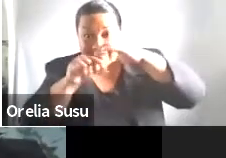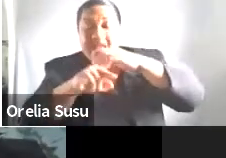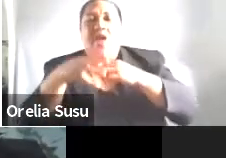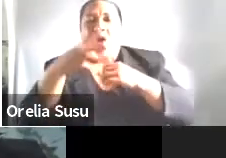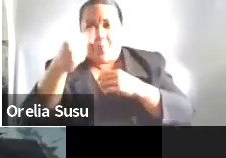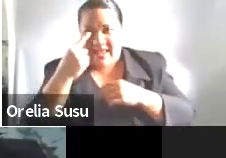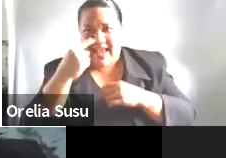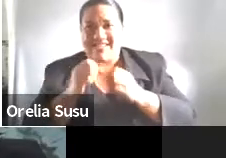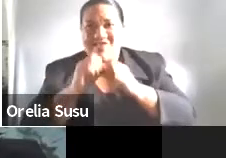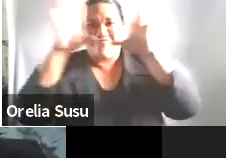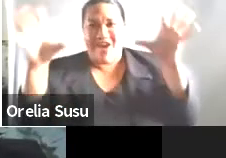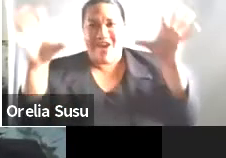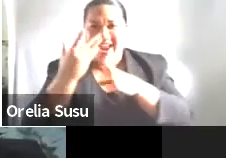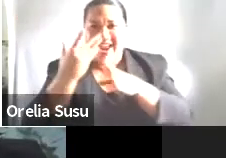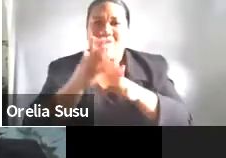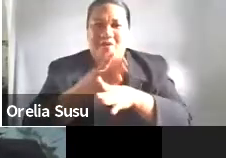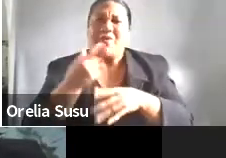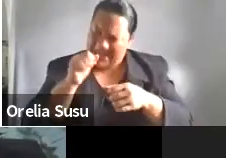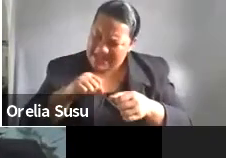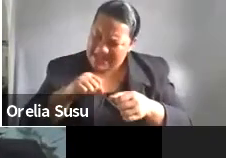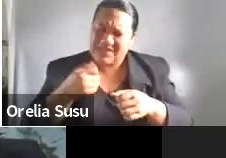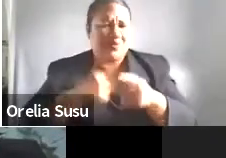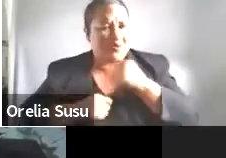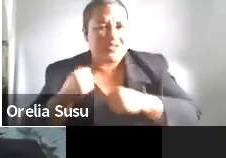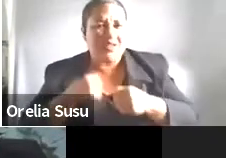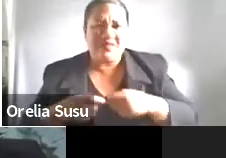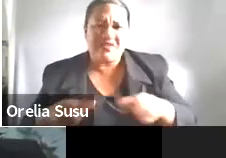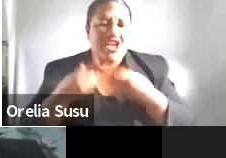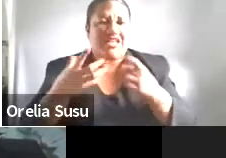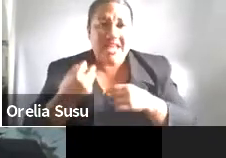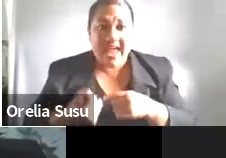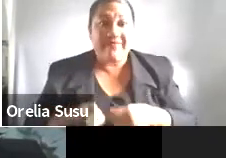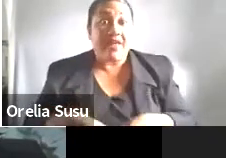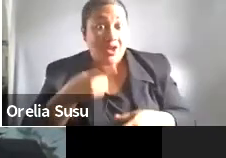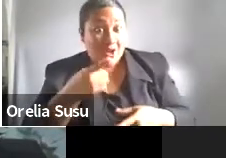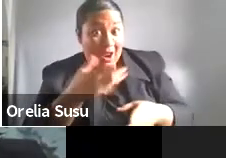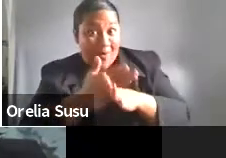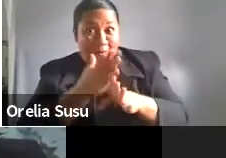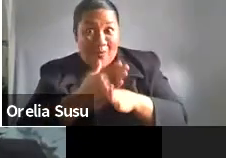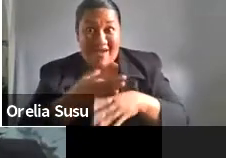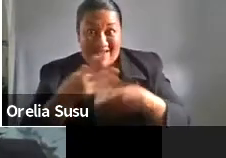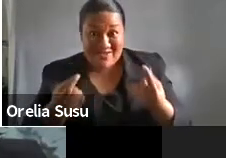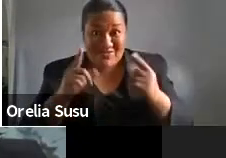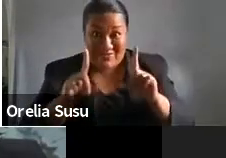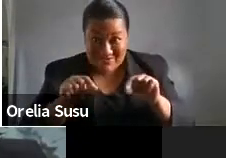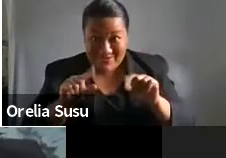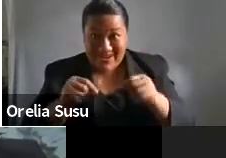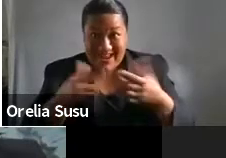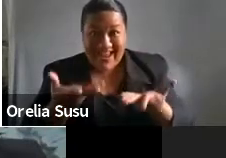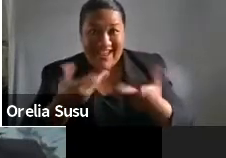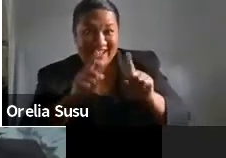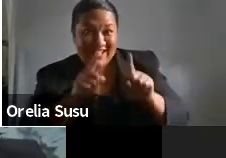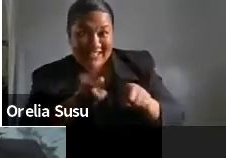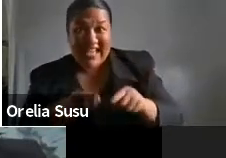work here that we're doing right now, this came out of the work that we're doing right now when reaching out to some of the